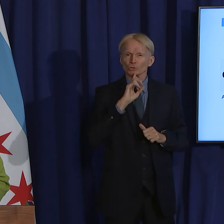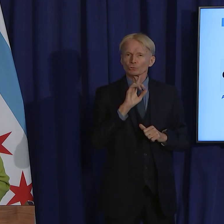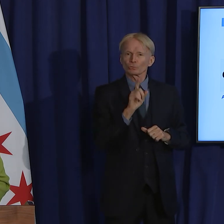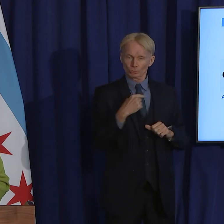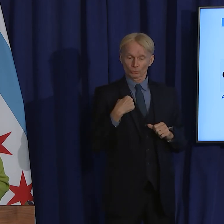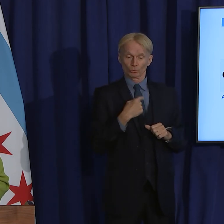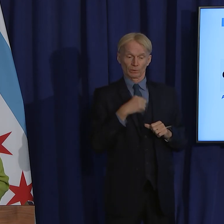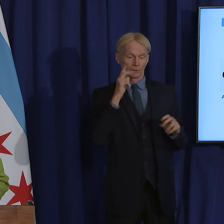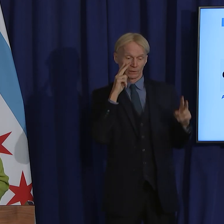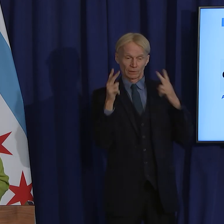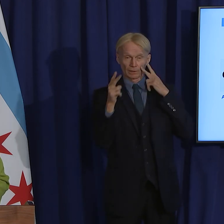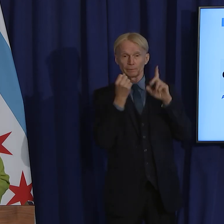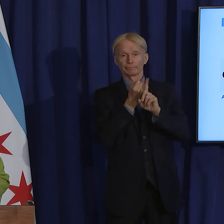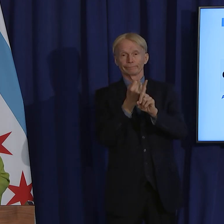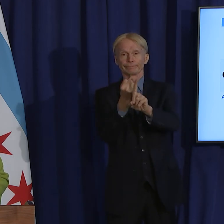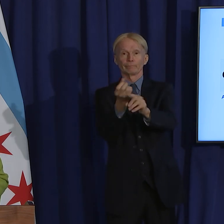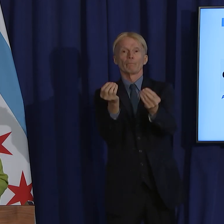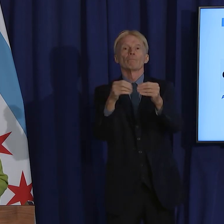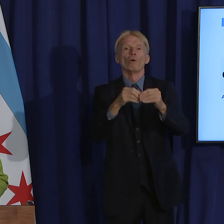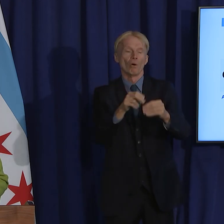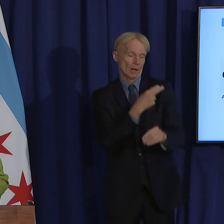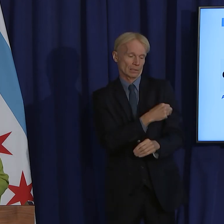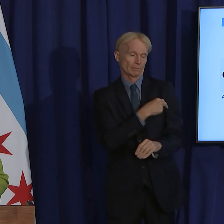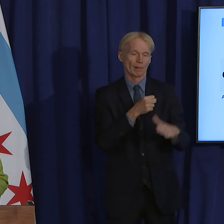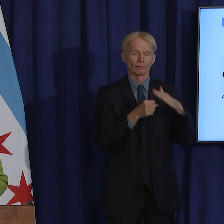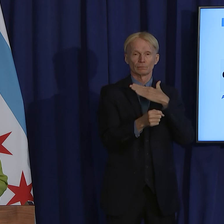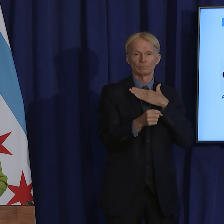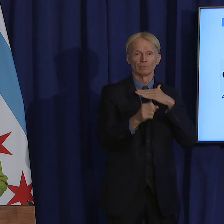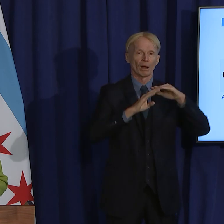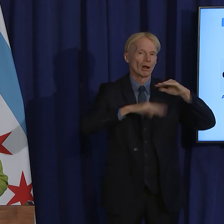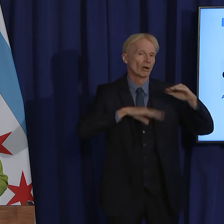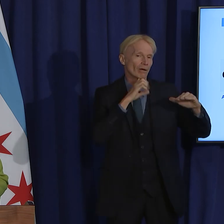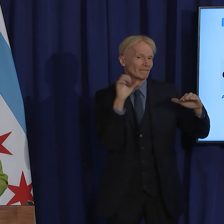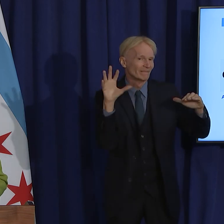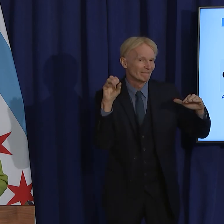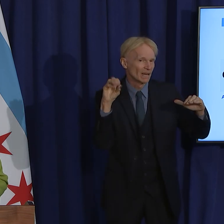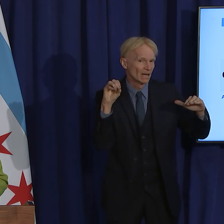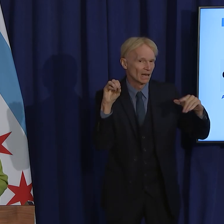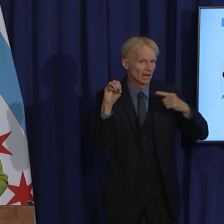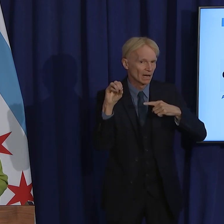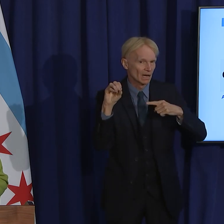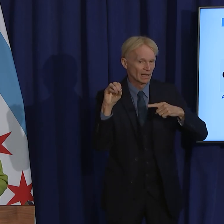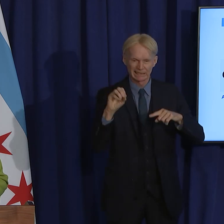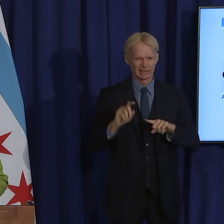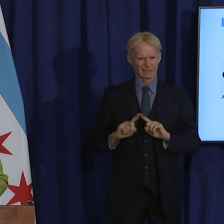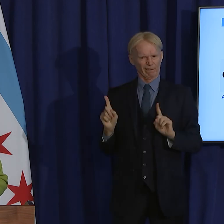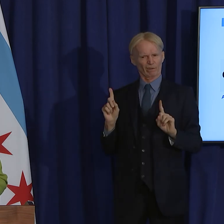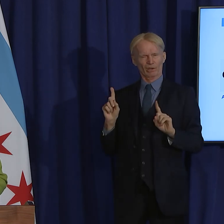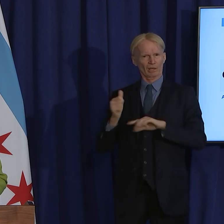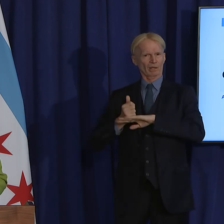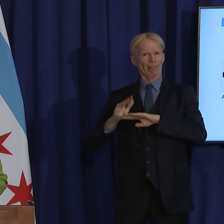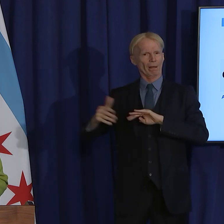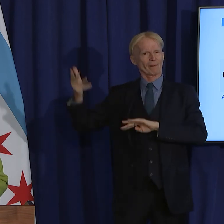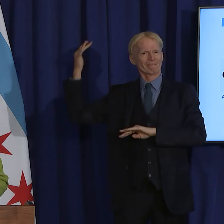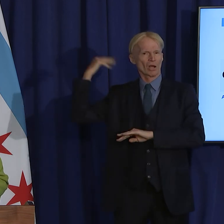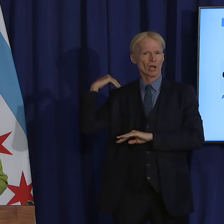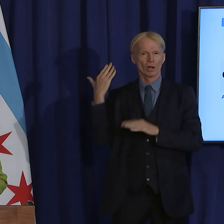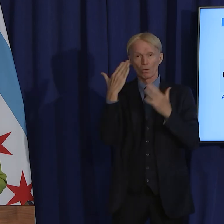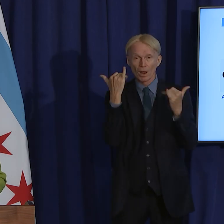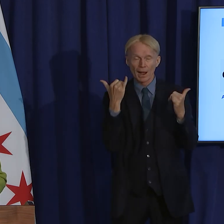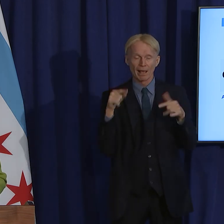seeing more of the increased hospitalizations among people under 50, very different from what we had seen previously. Again, just